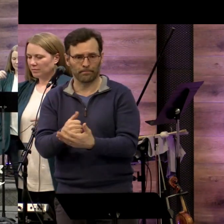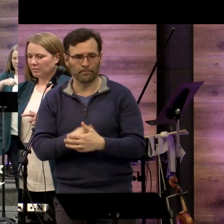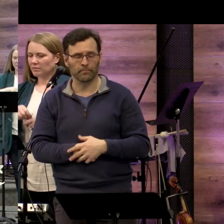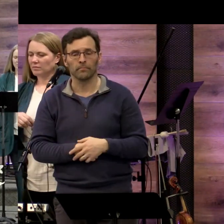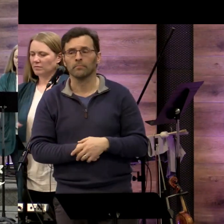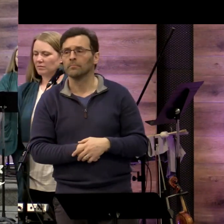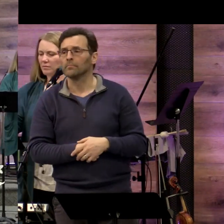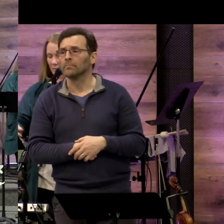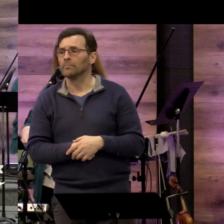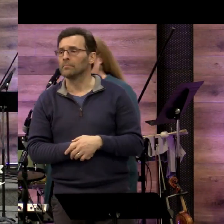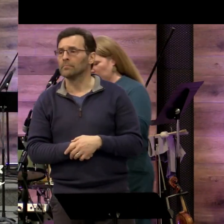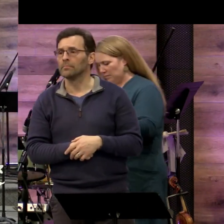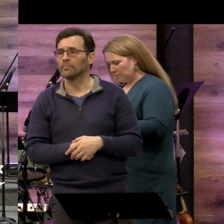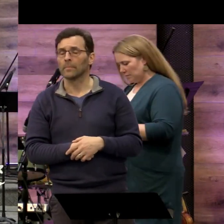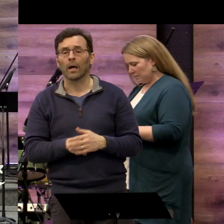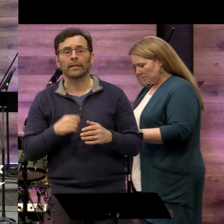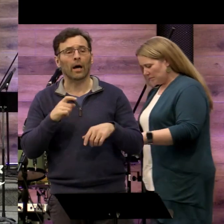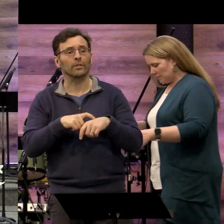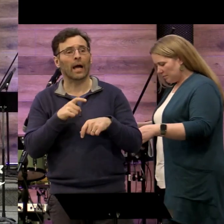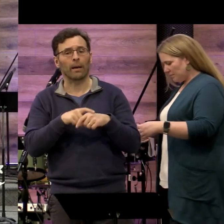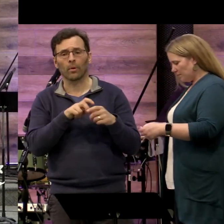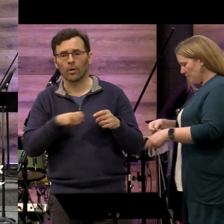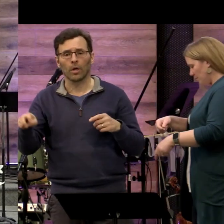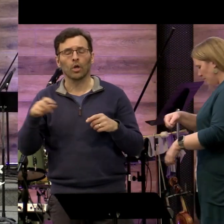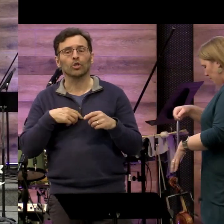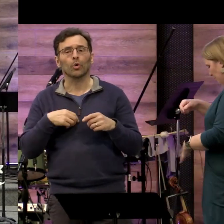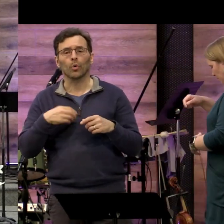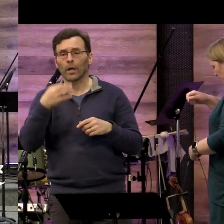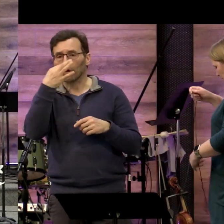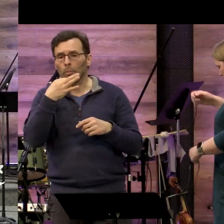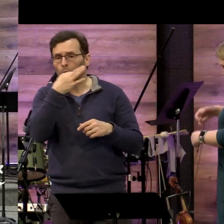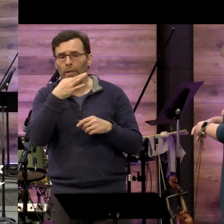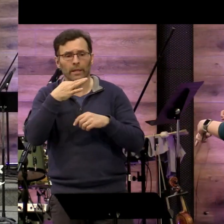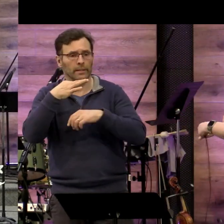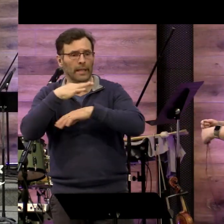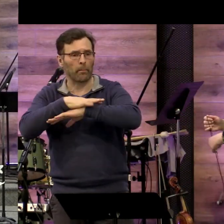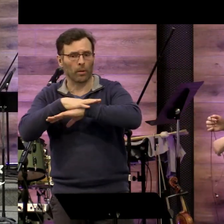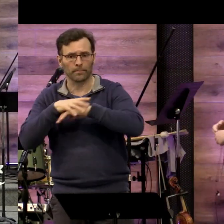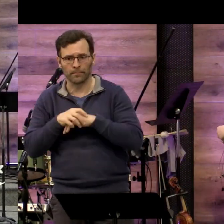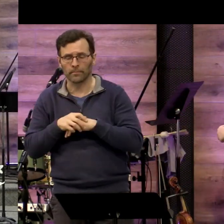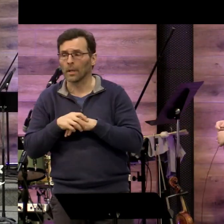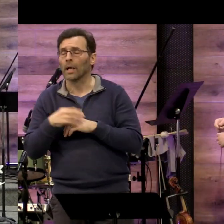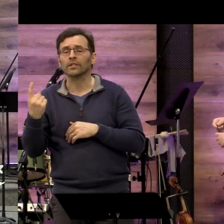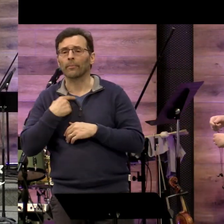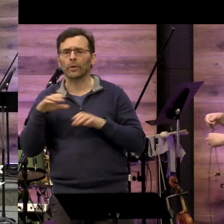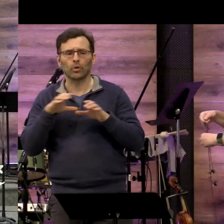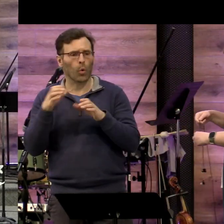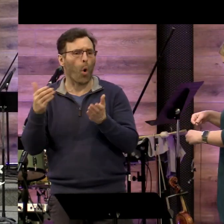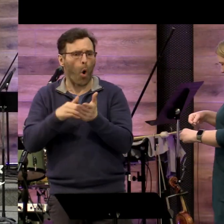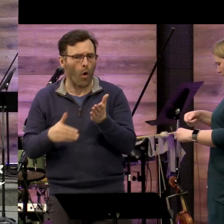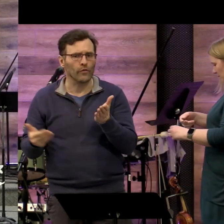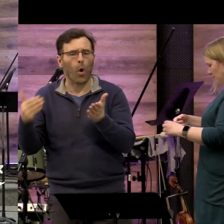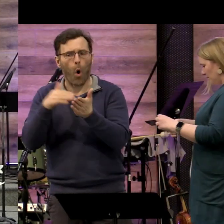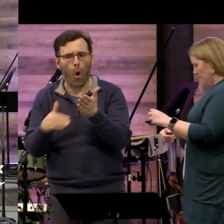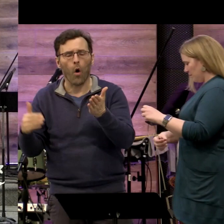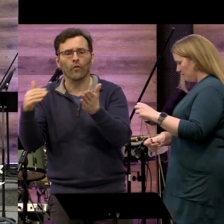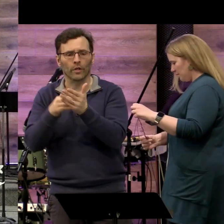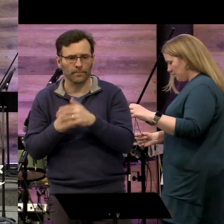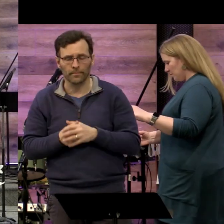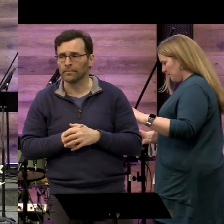We're going to transition in our time of worship now to the communion table, which is something that we do over and over and over